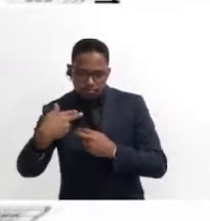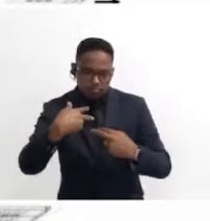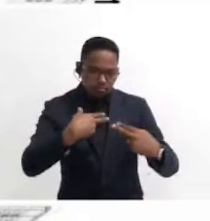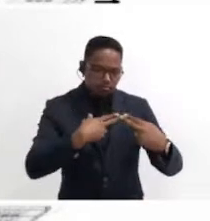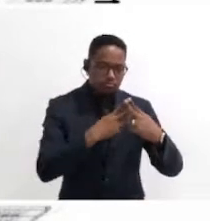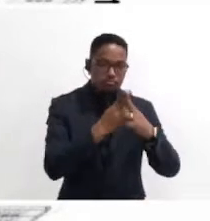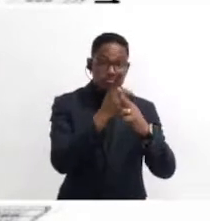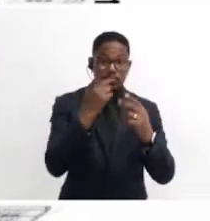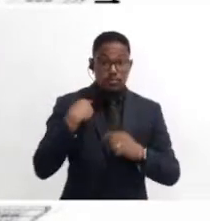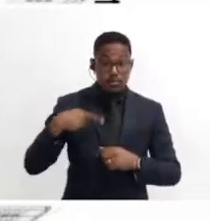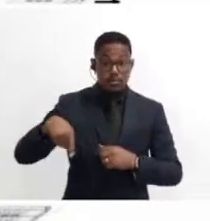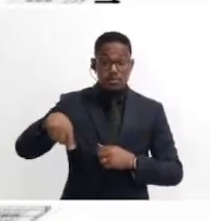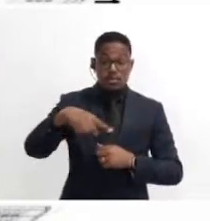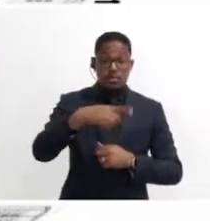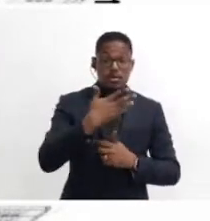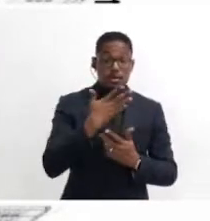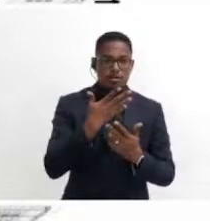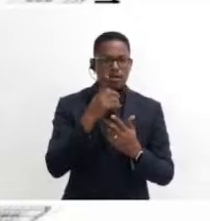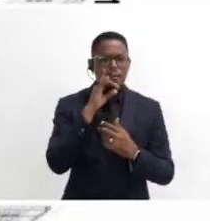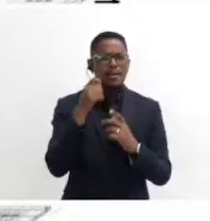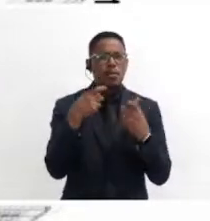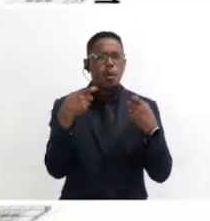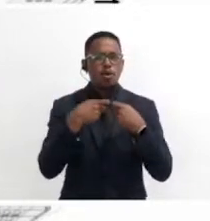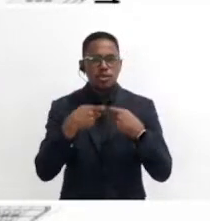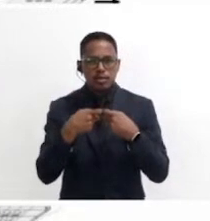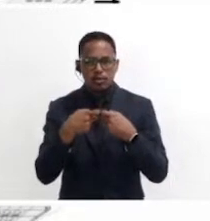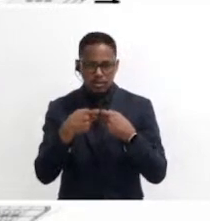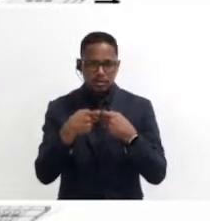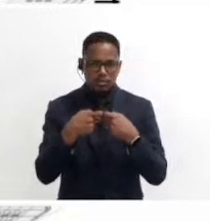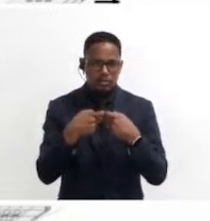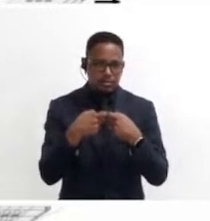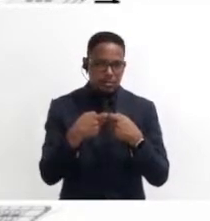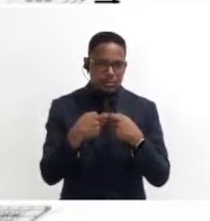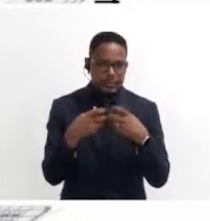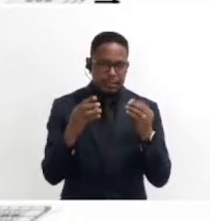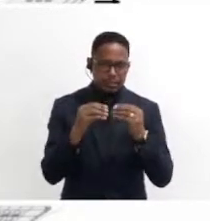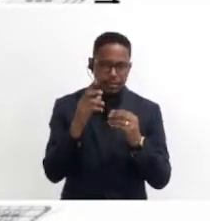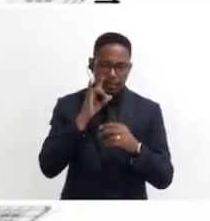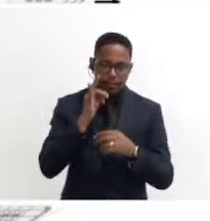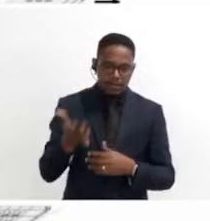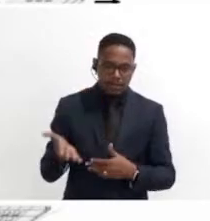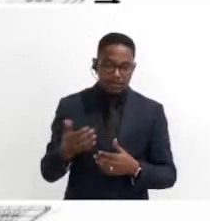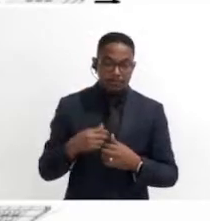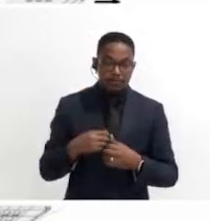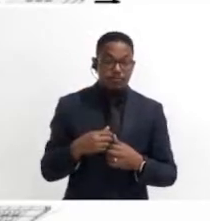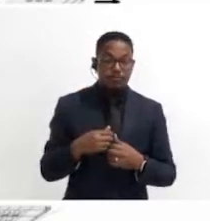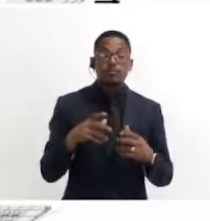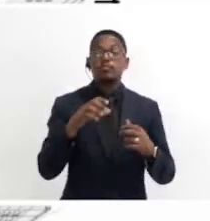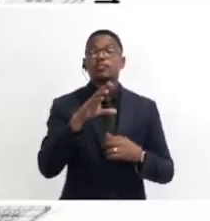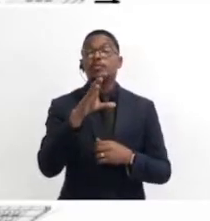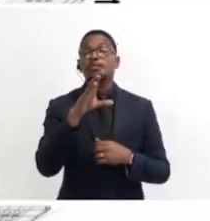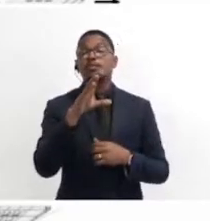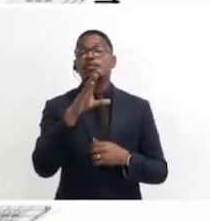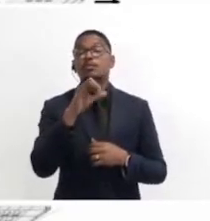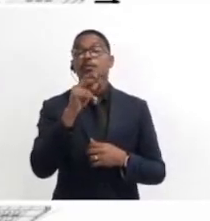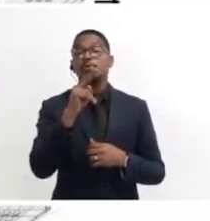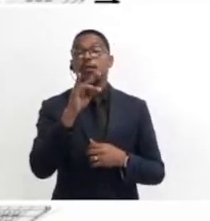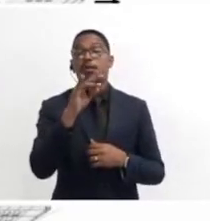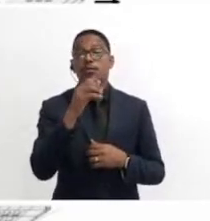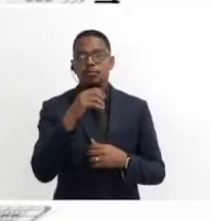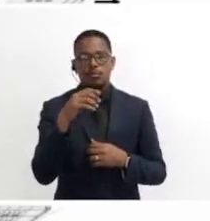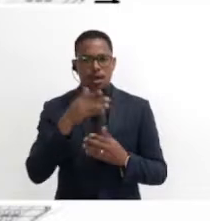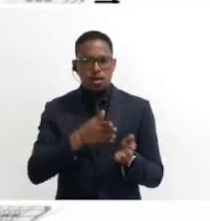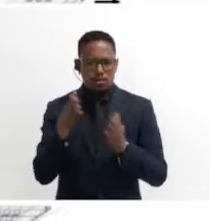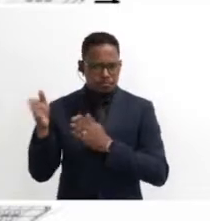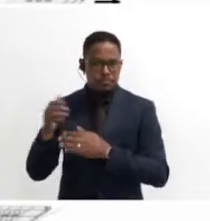Ceramic is a material that is still used today, although not